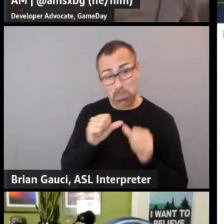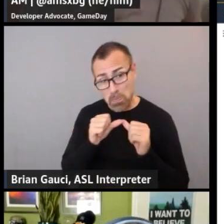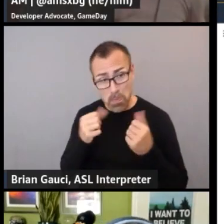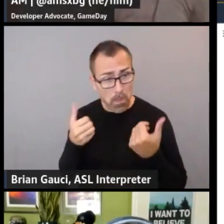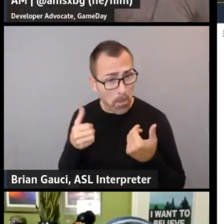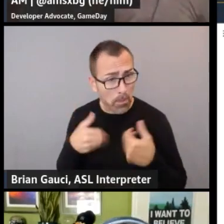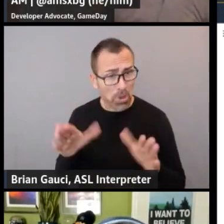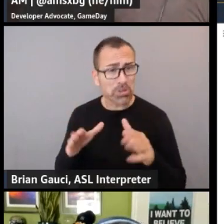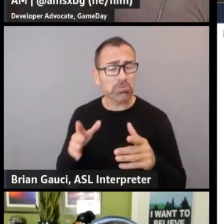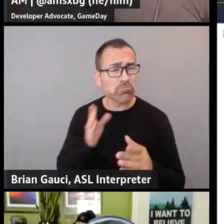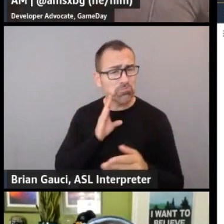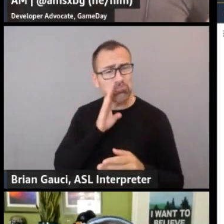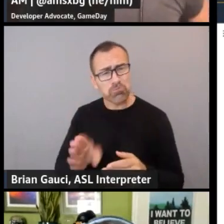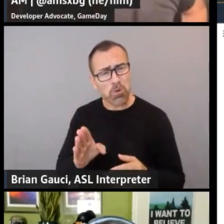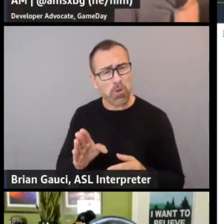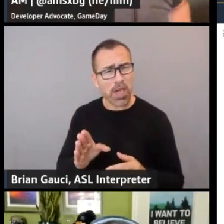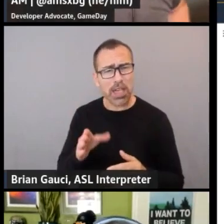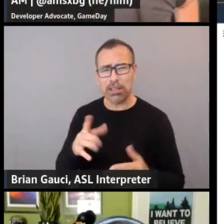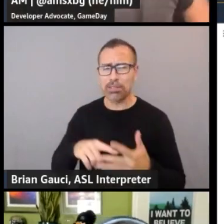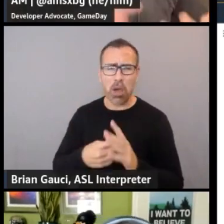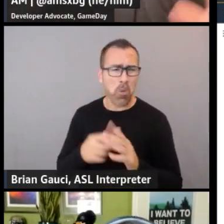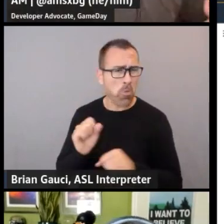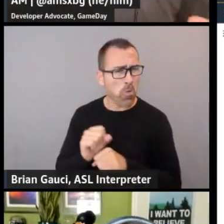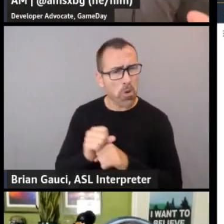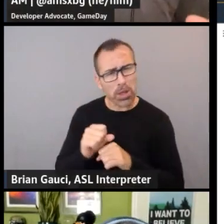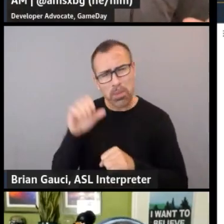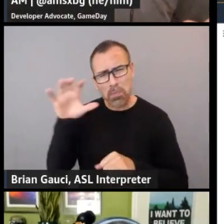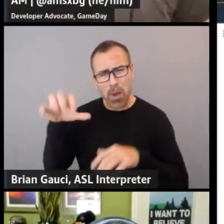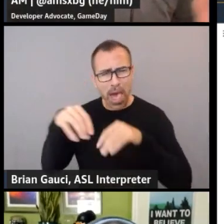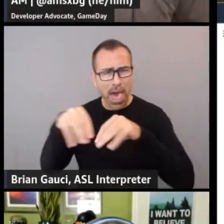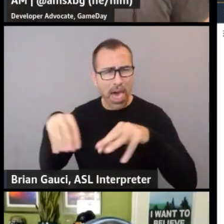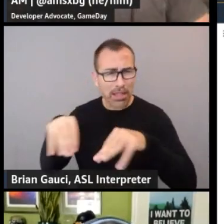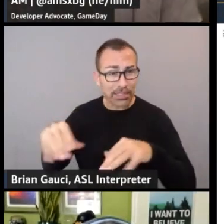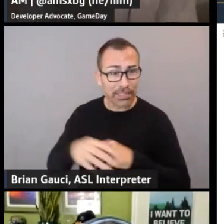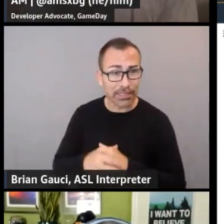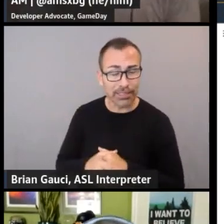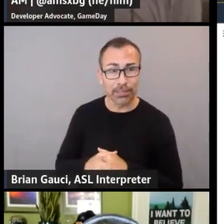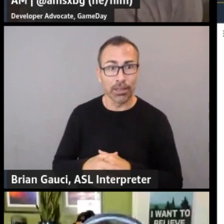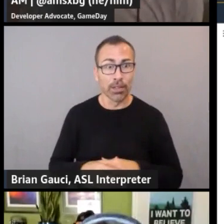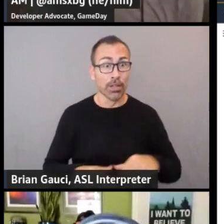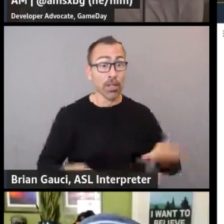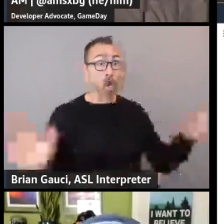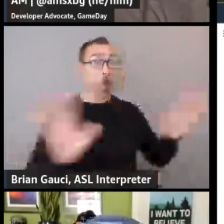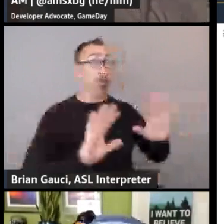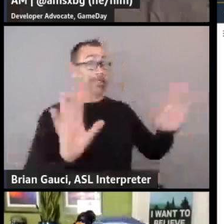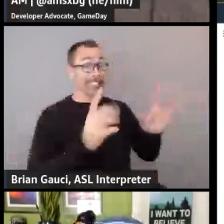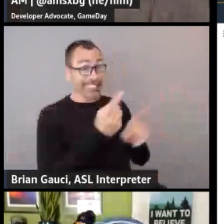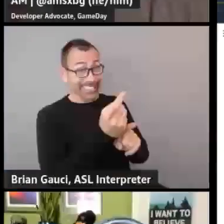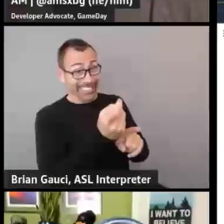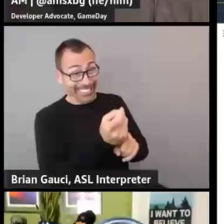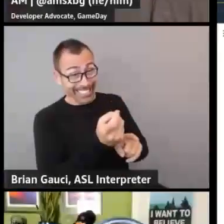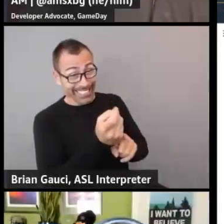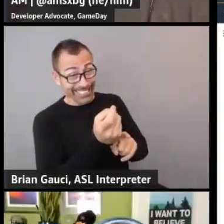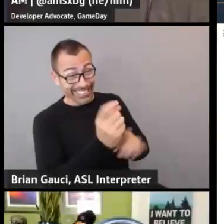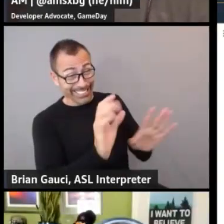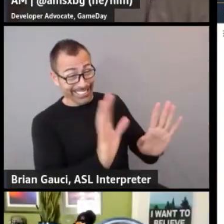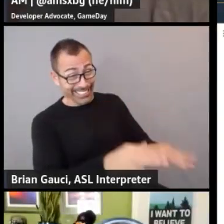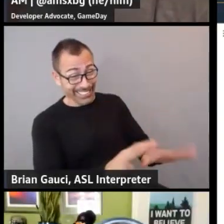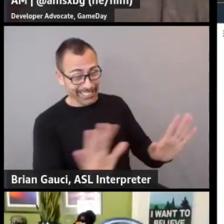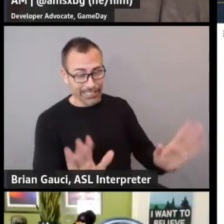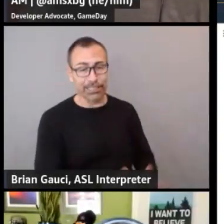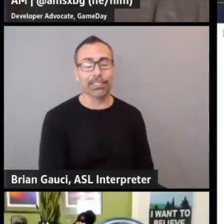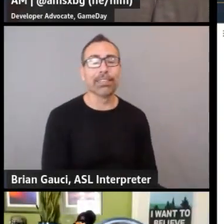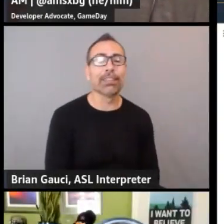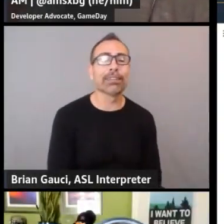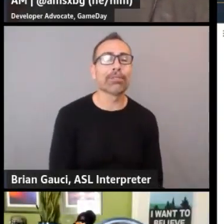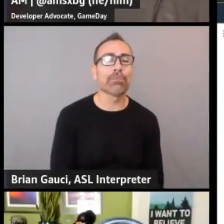well. Don't work in branches. That's just kidding. Amateurs. I'm joking. So